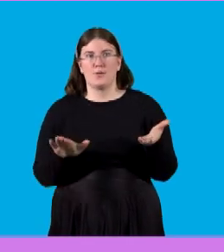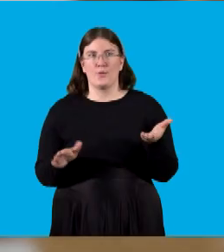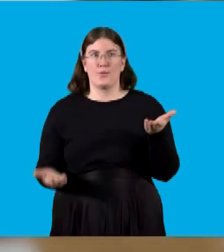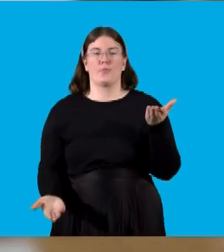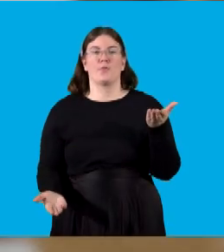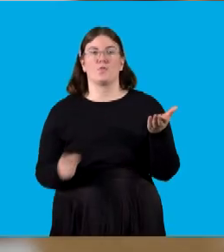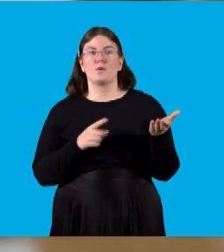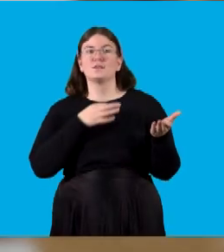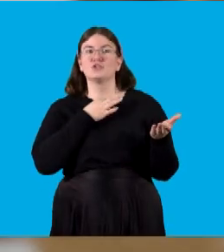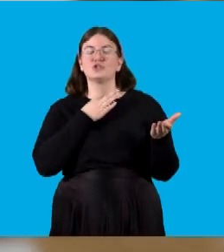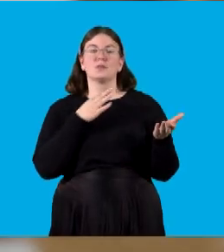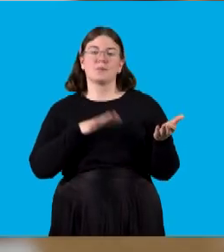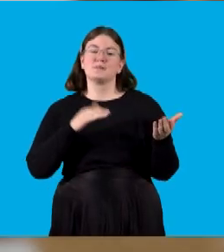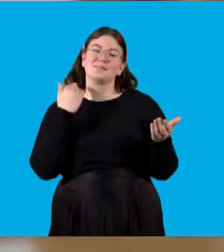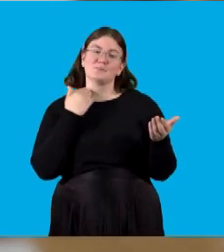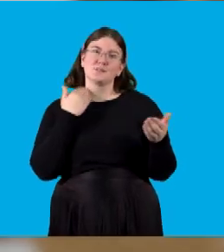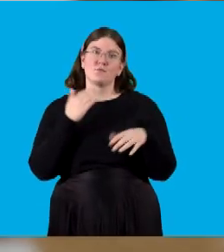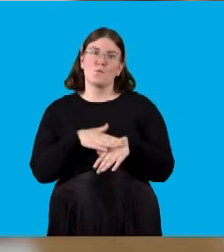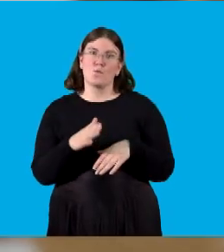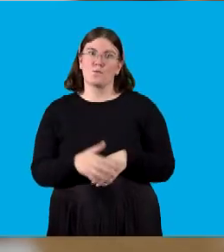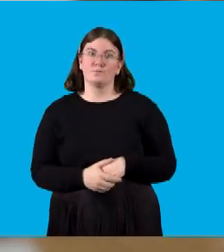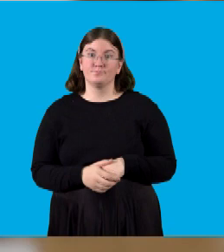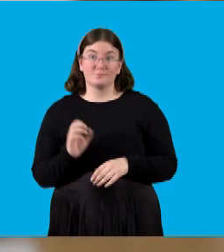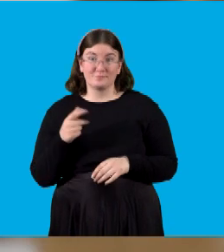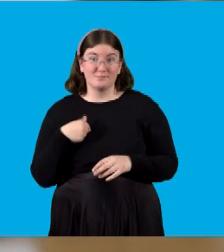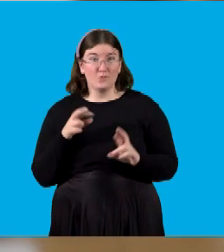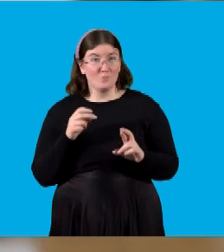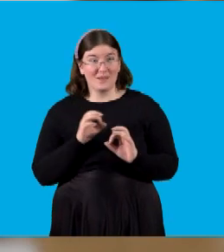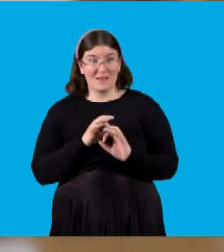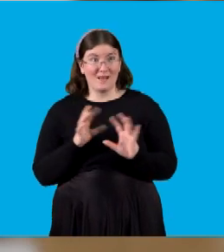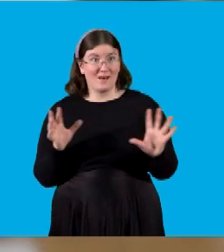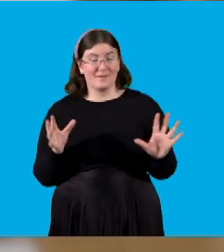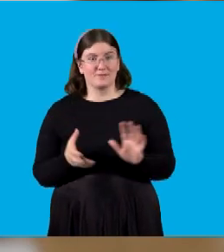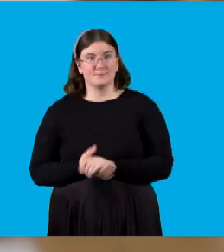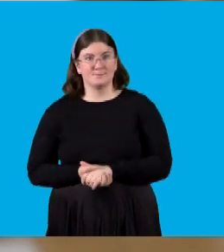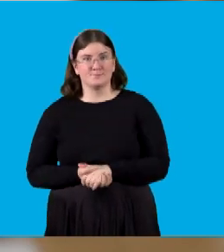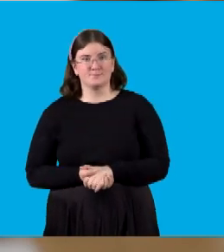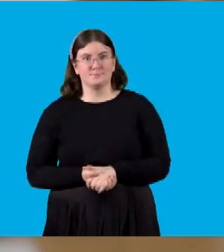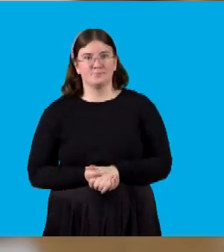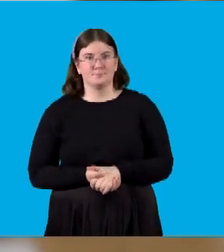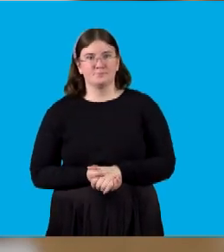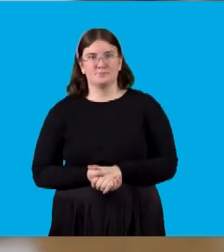because England, we can basically say, is more expensive. All right, guys, I hope that's clear to all of you.